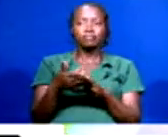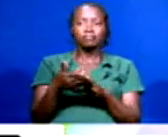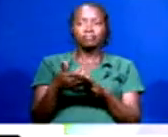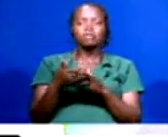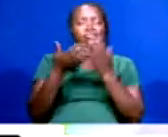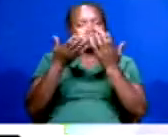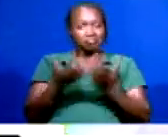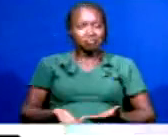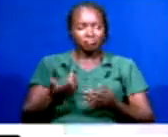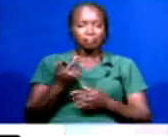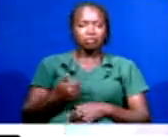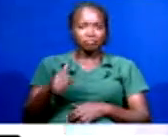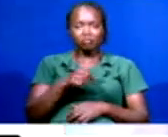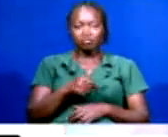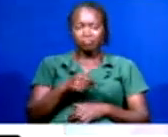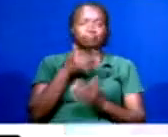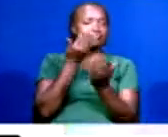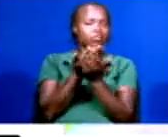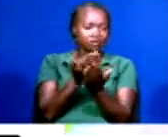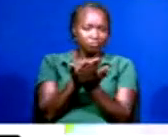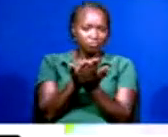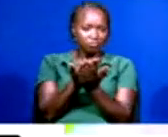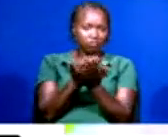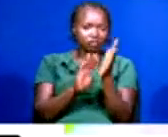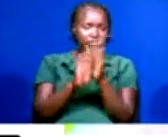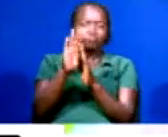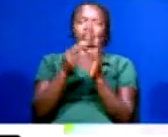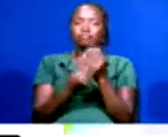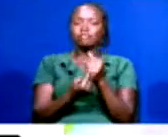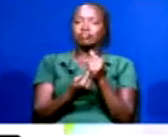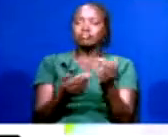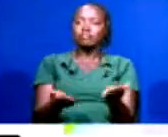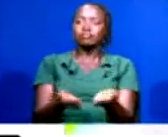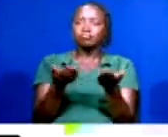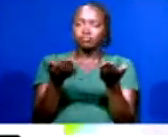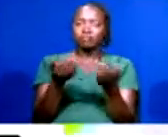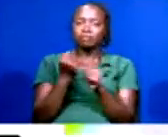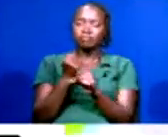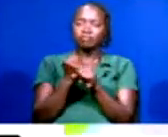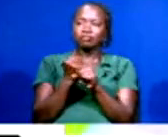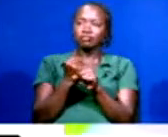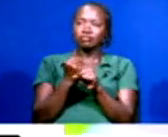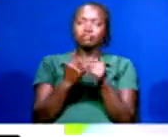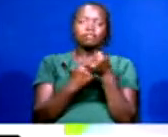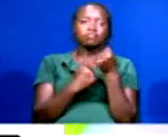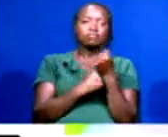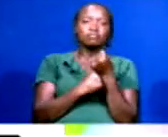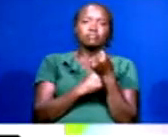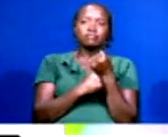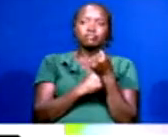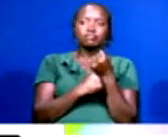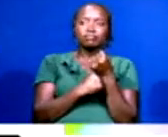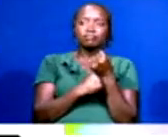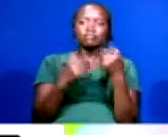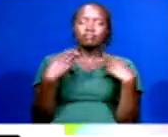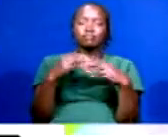us. We really appeal to our development partners to scale up their effort, their support. We call upon the people